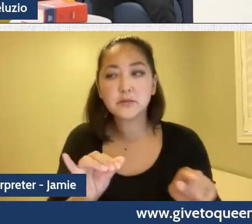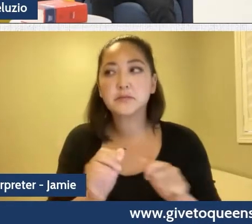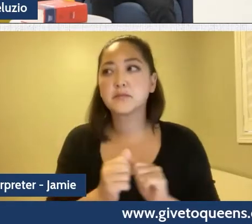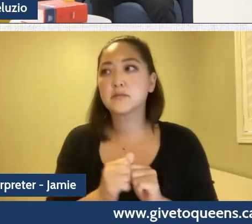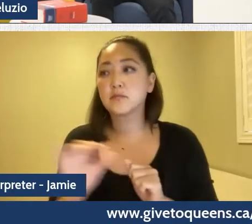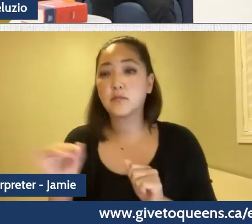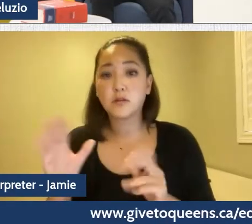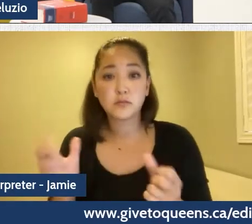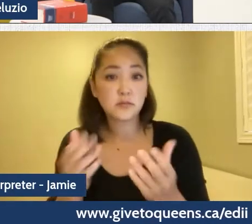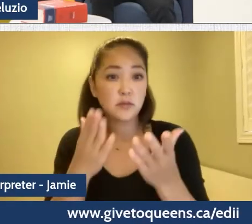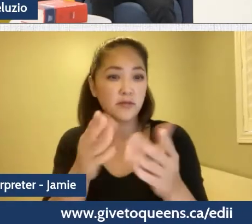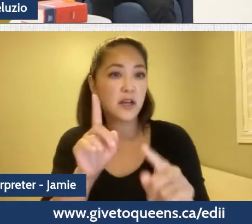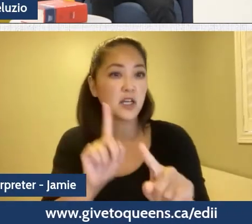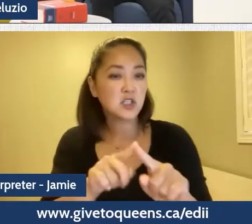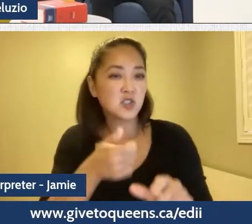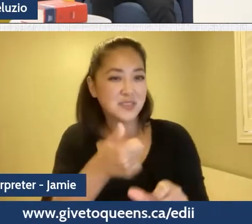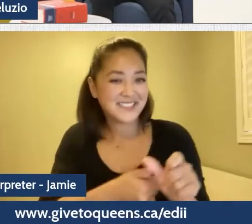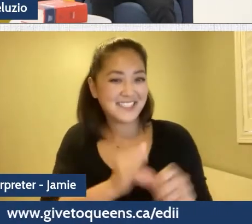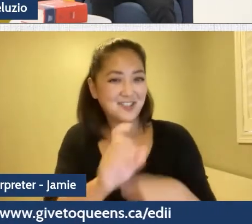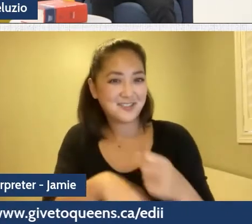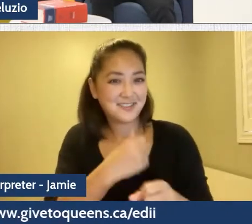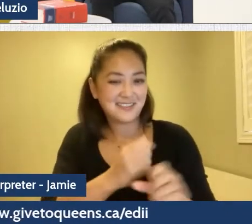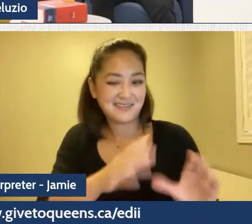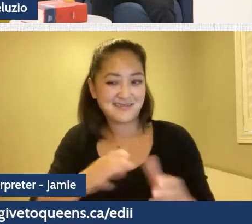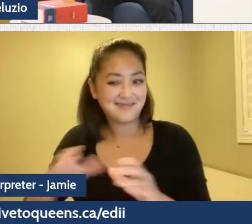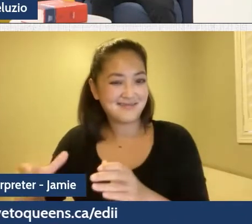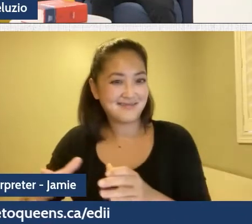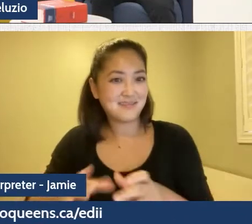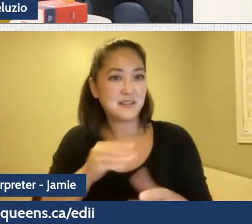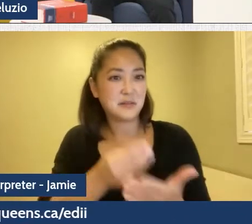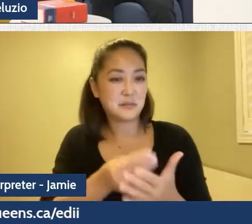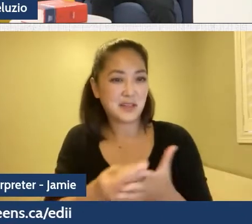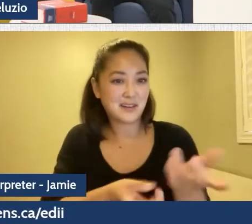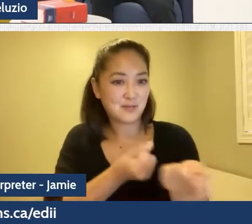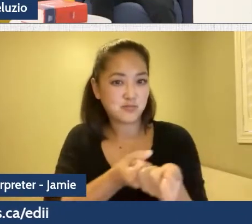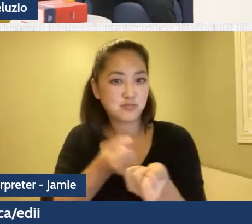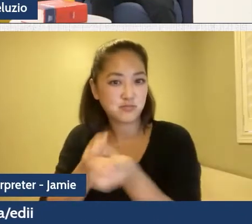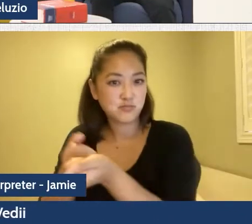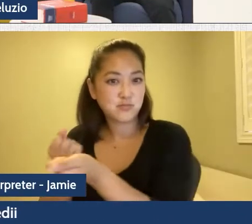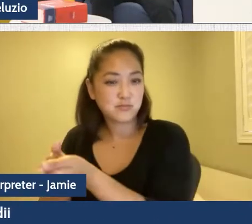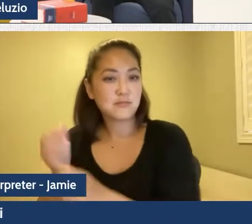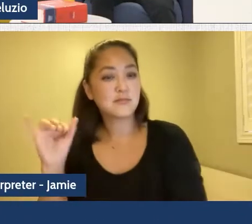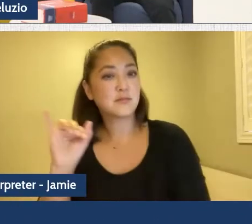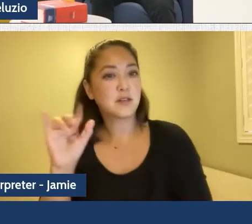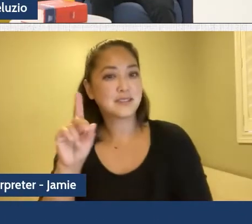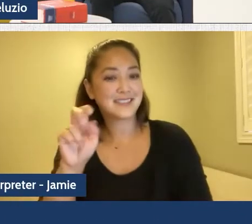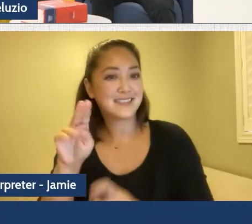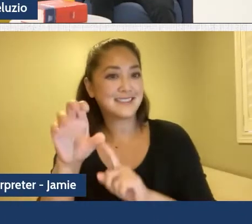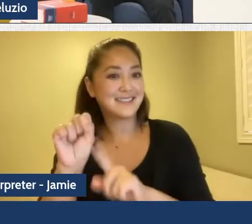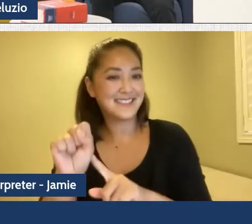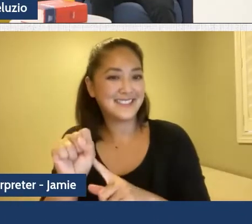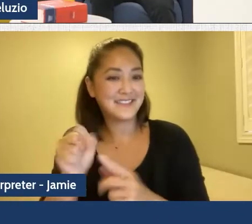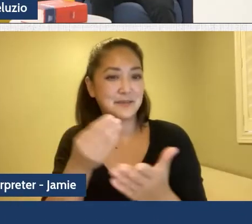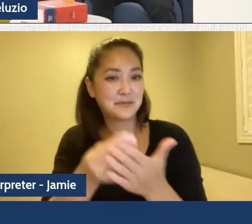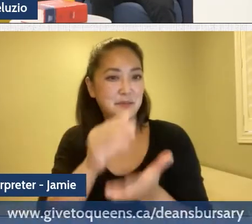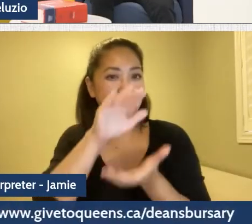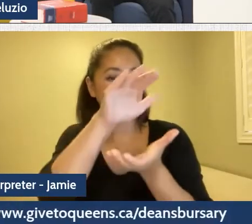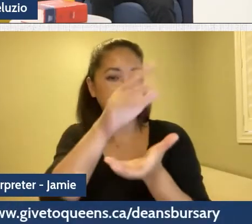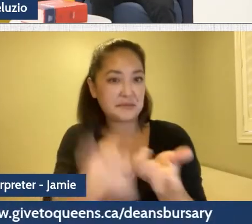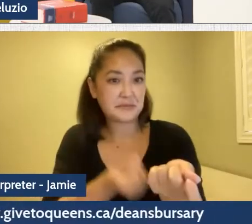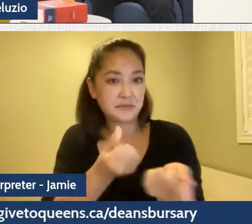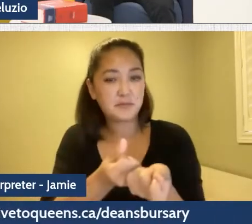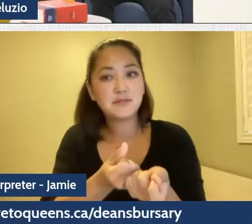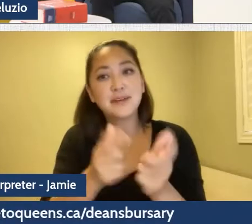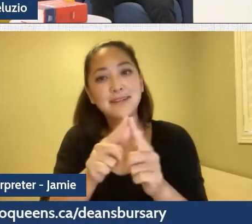the class funds and the Dean's Excellence Fund. And of course, since nobody's traveling, we could also donate the money that